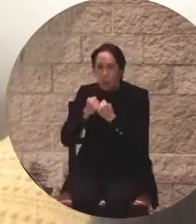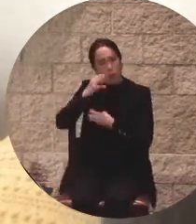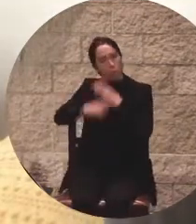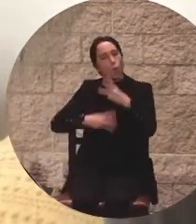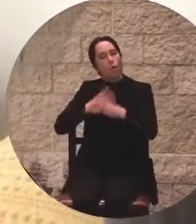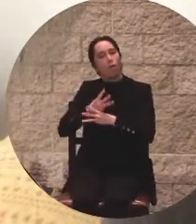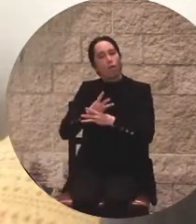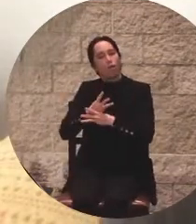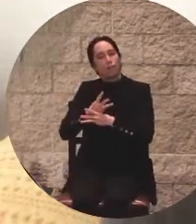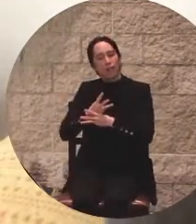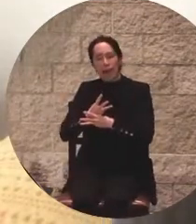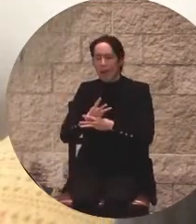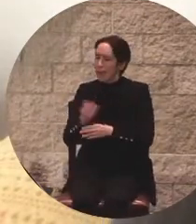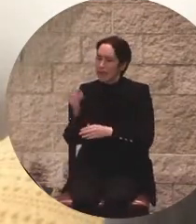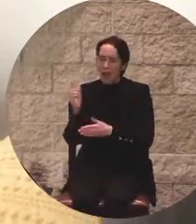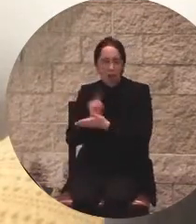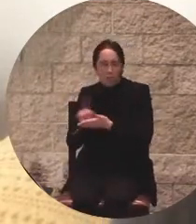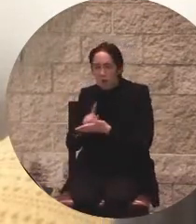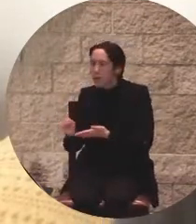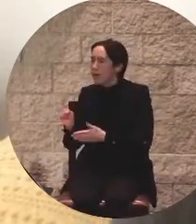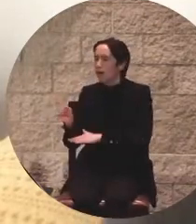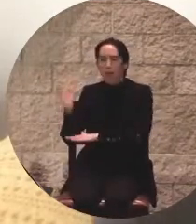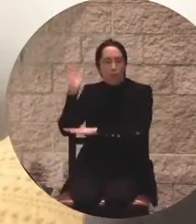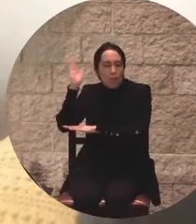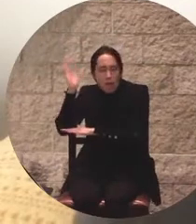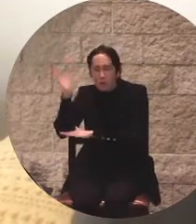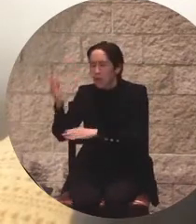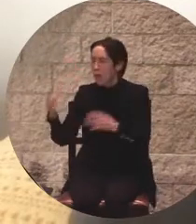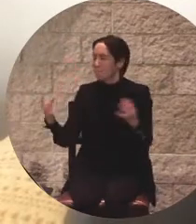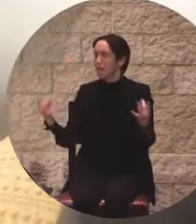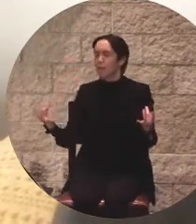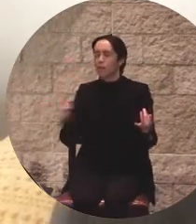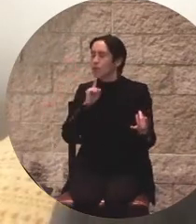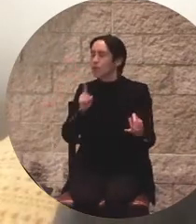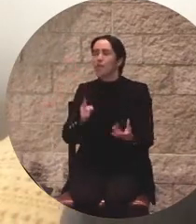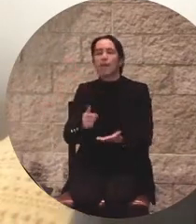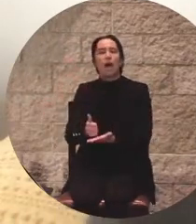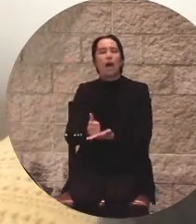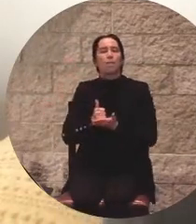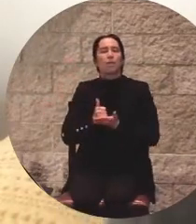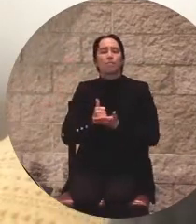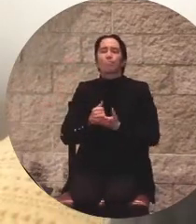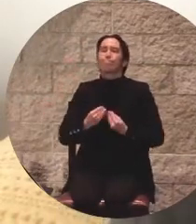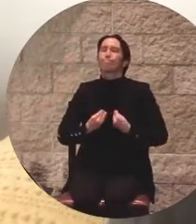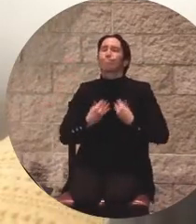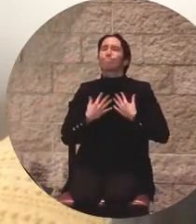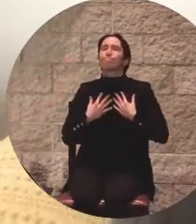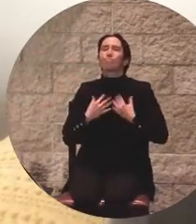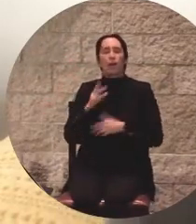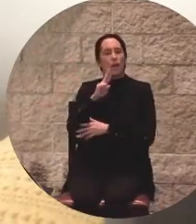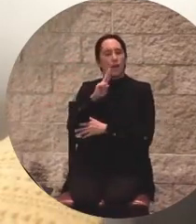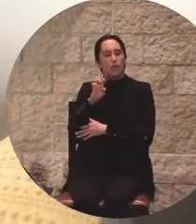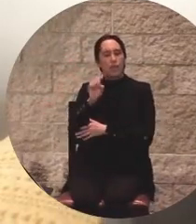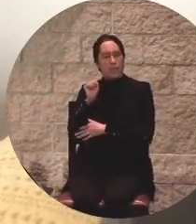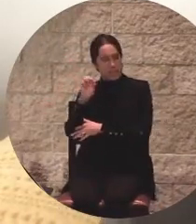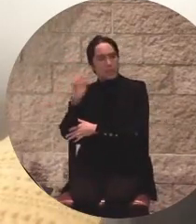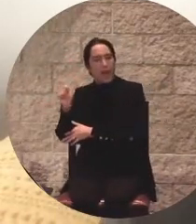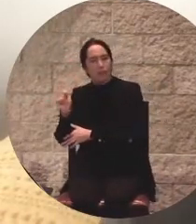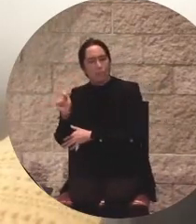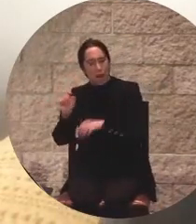And the lessons each week and the time for meditation really helps me to reset. It helps me get through my